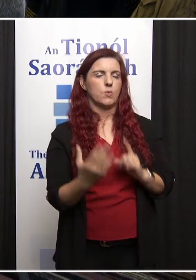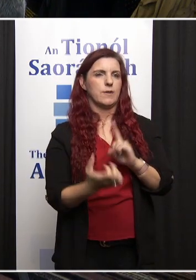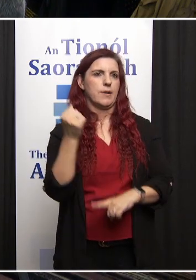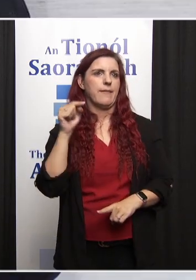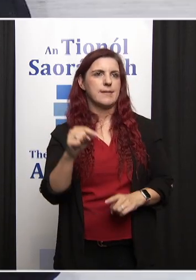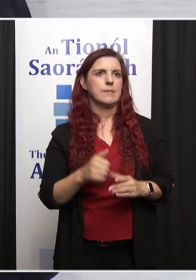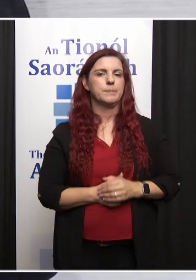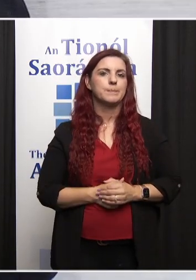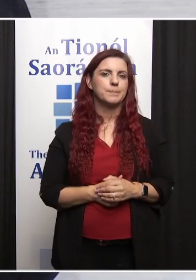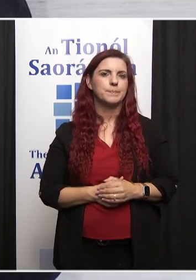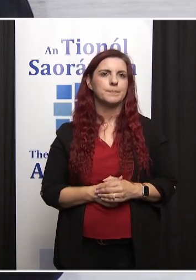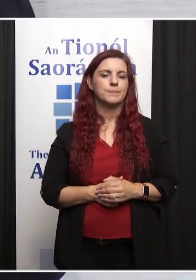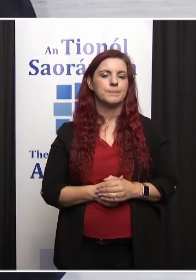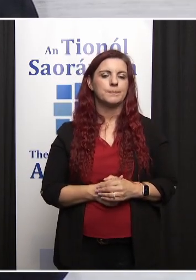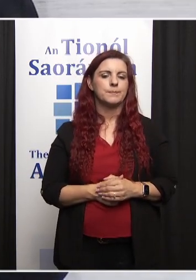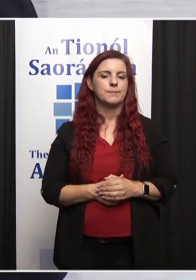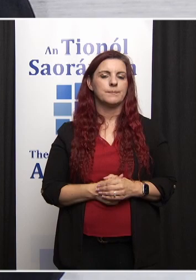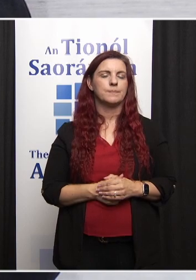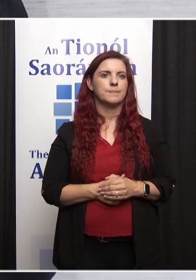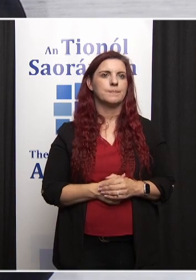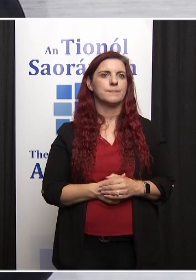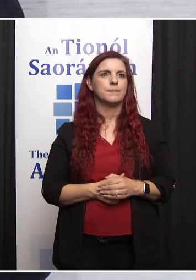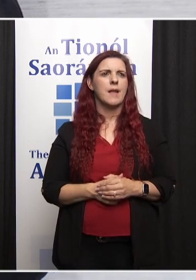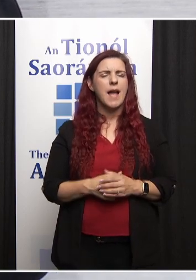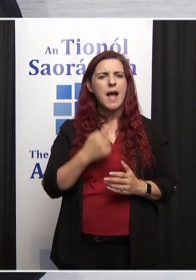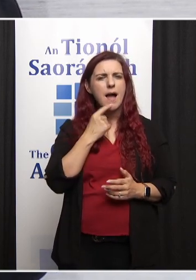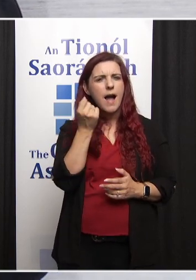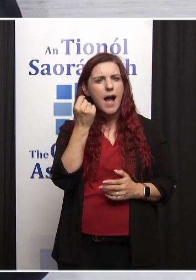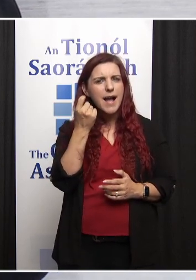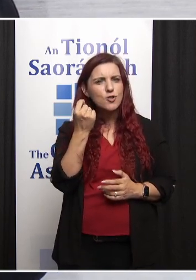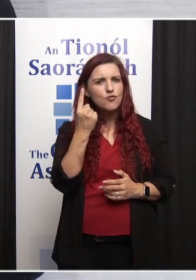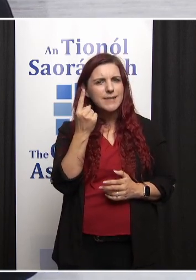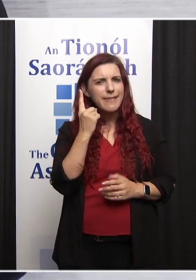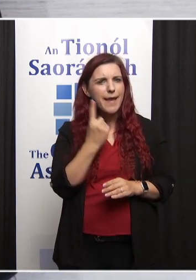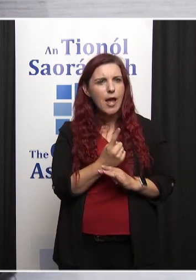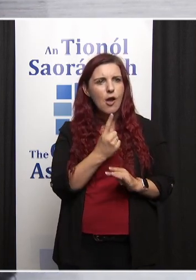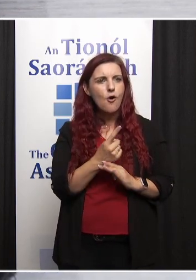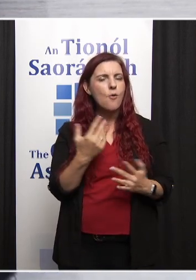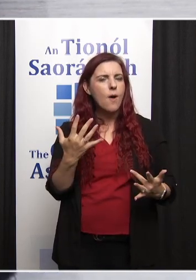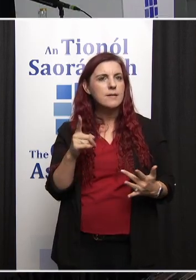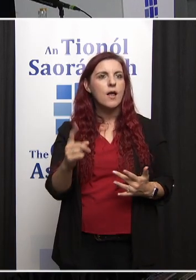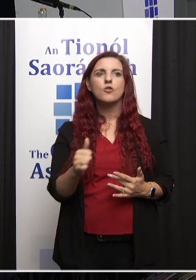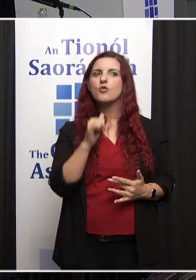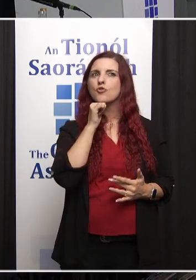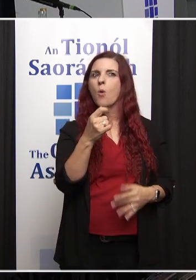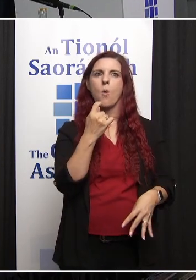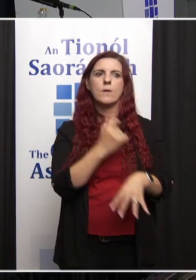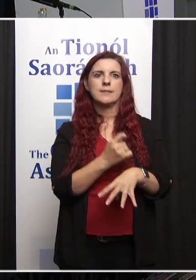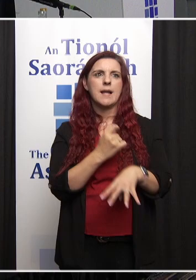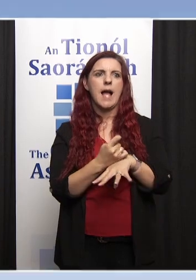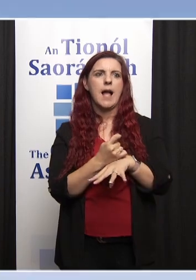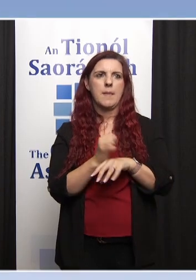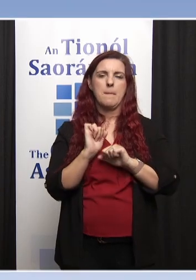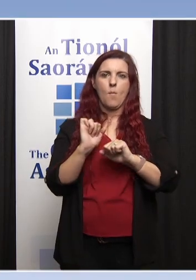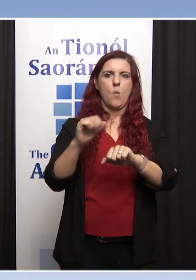of weeks' time. The bit, and there's been an asterisk there at the top right-hand corner. There are no timeframes imposed on legislative